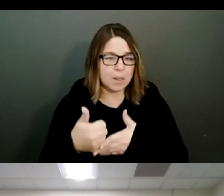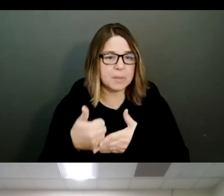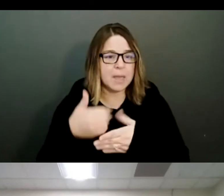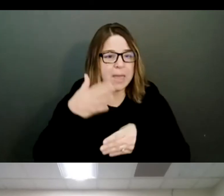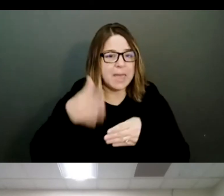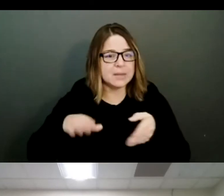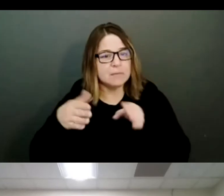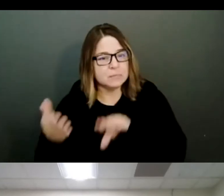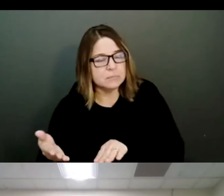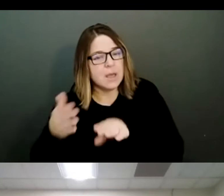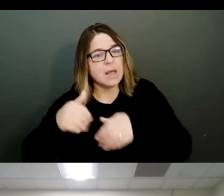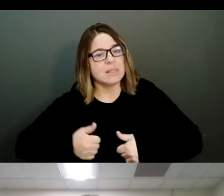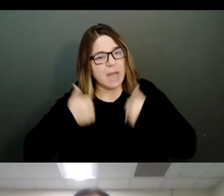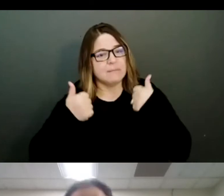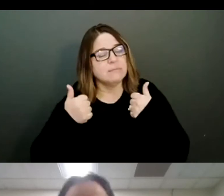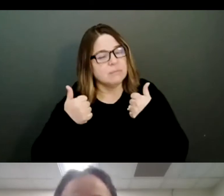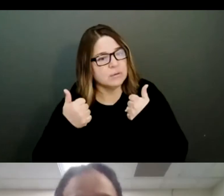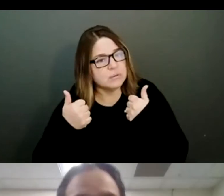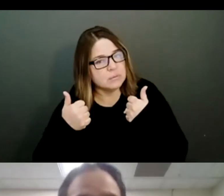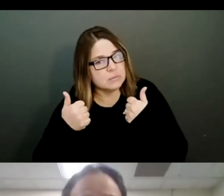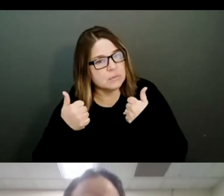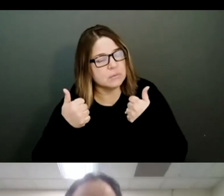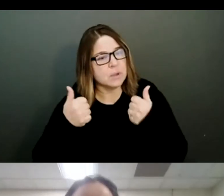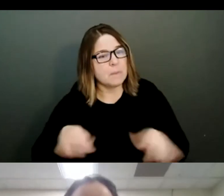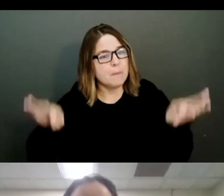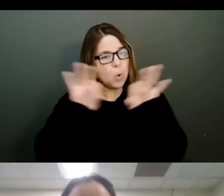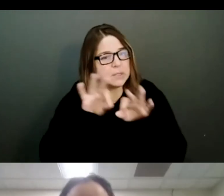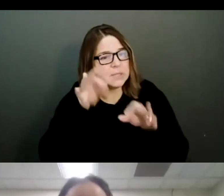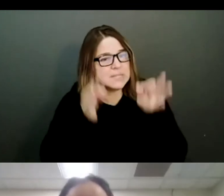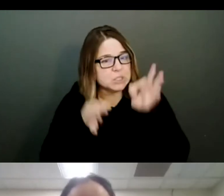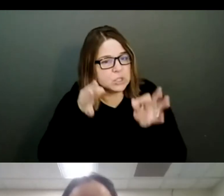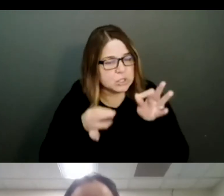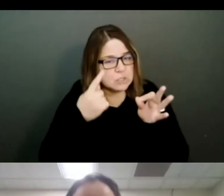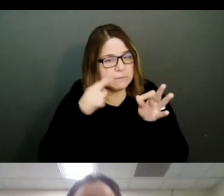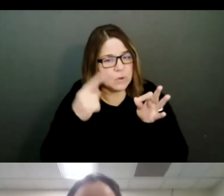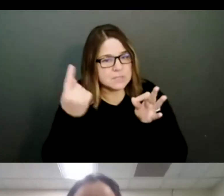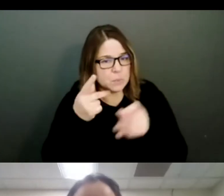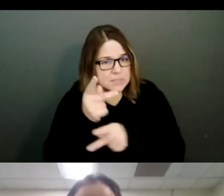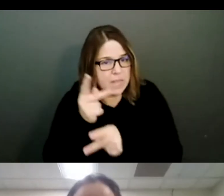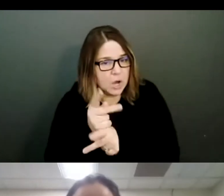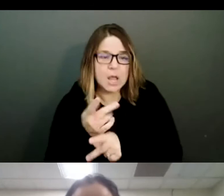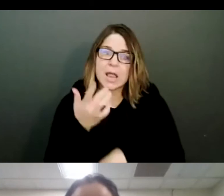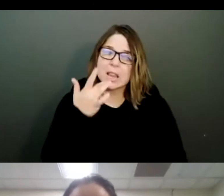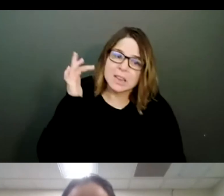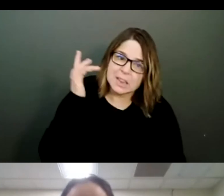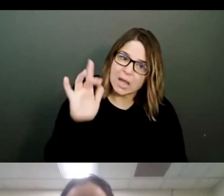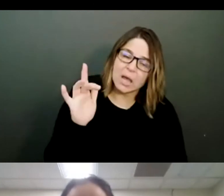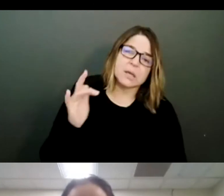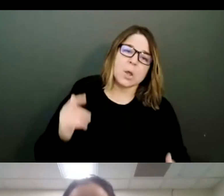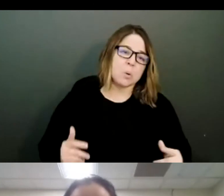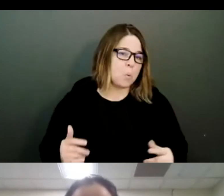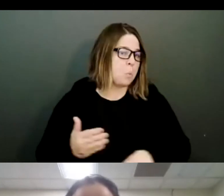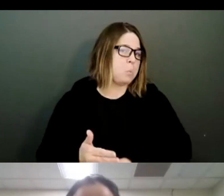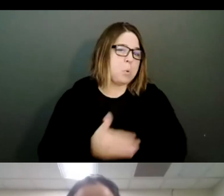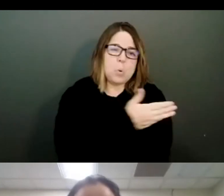end-of-life important decisions in a person's care. We are so lucky that we have advanced very far to really